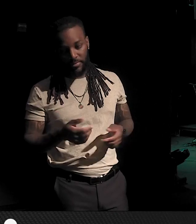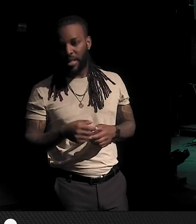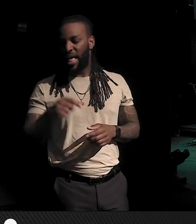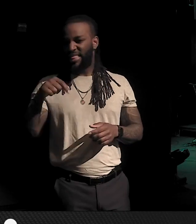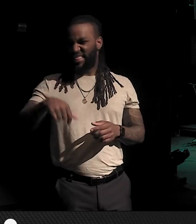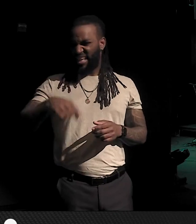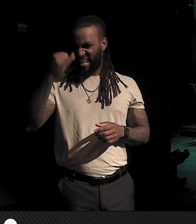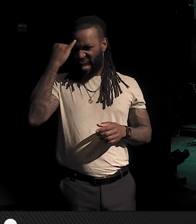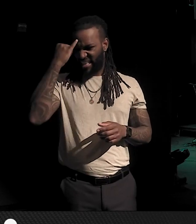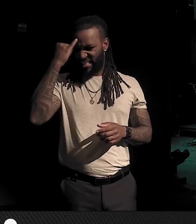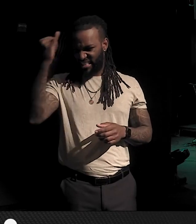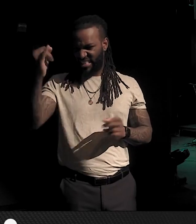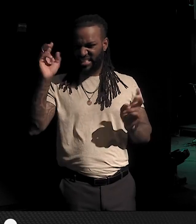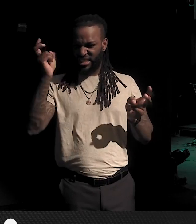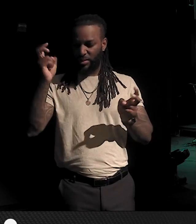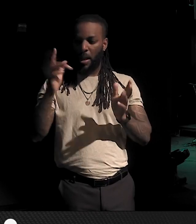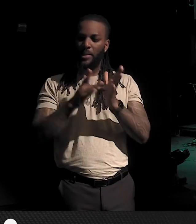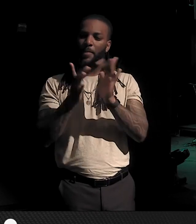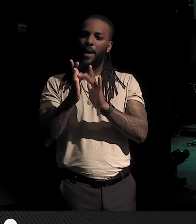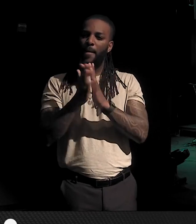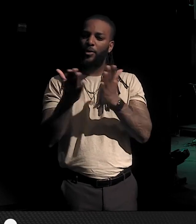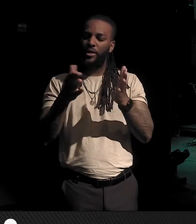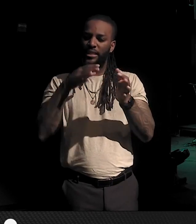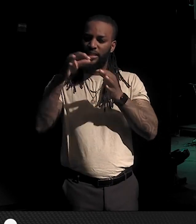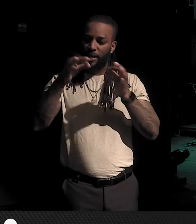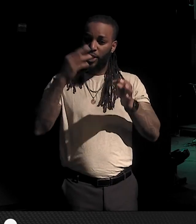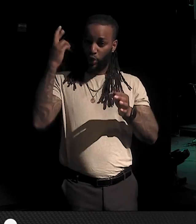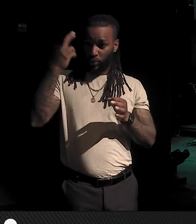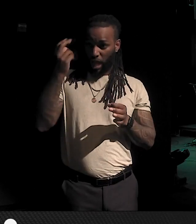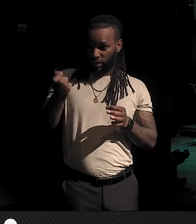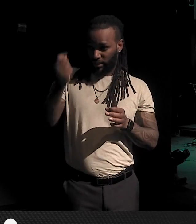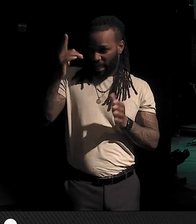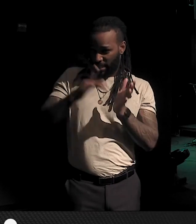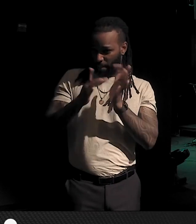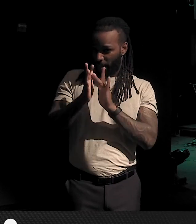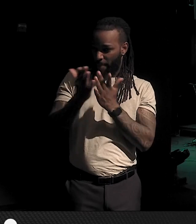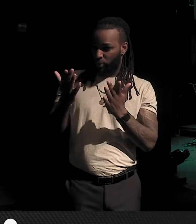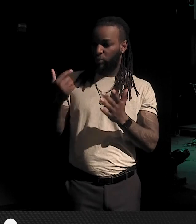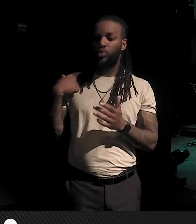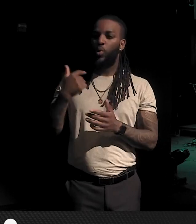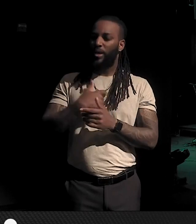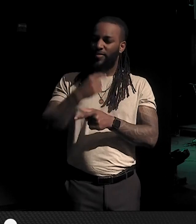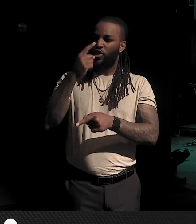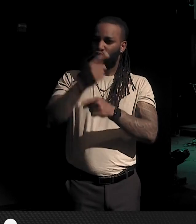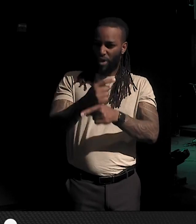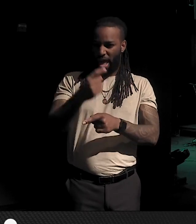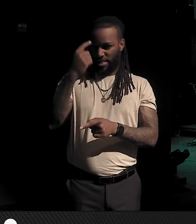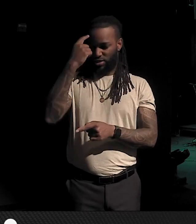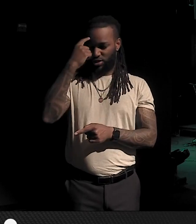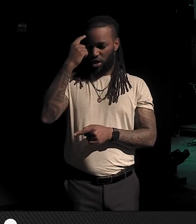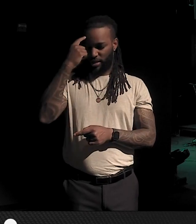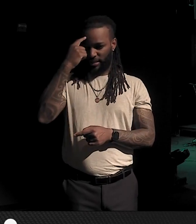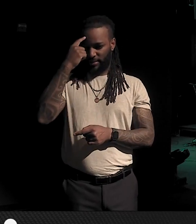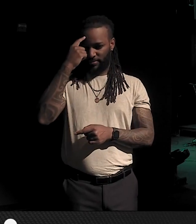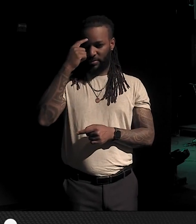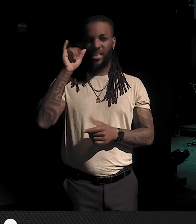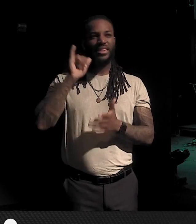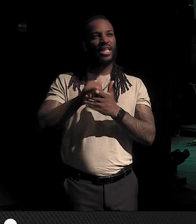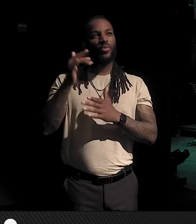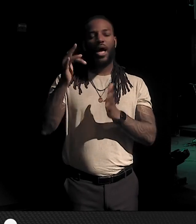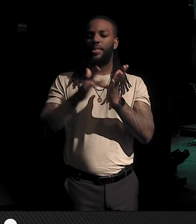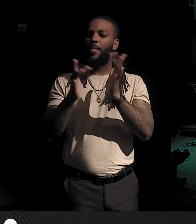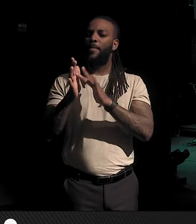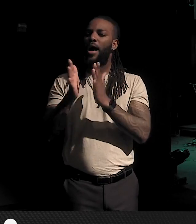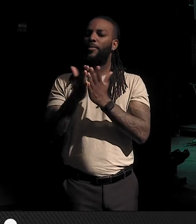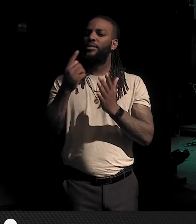this idea in this series about the Bible explained, the reason we understand the Bible is so we get the right thoughts and thinking in our head. That's why our Bible tells us